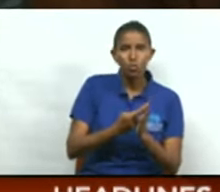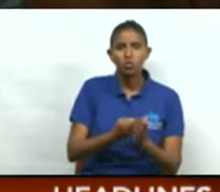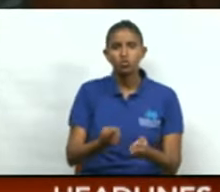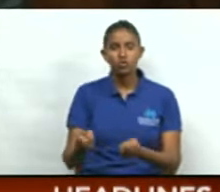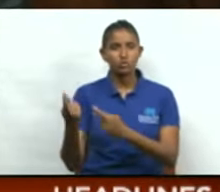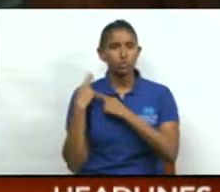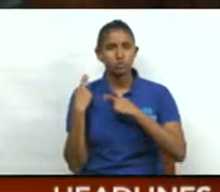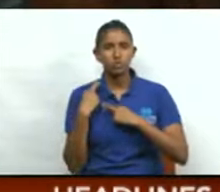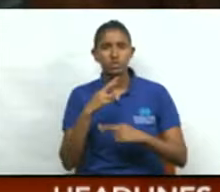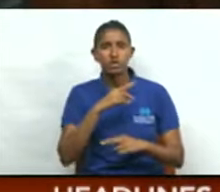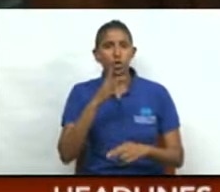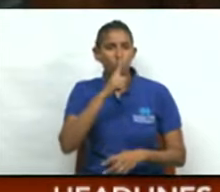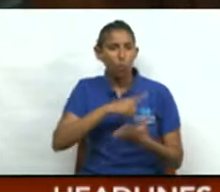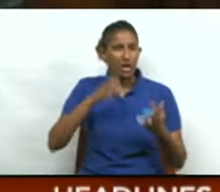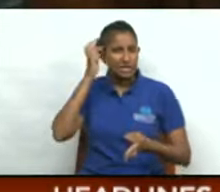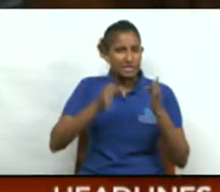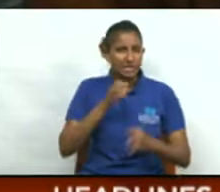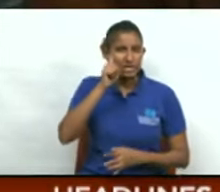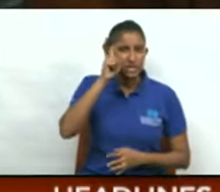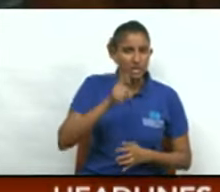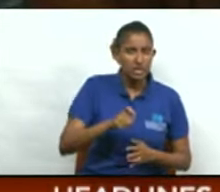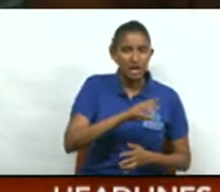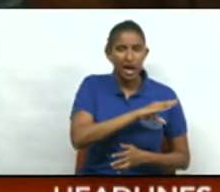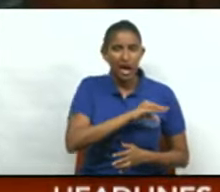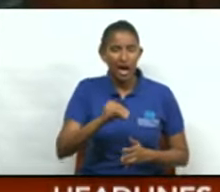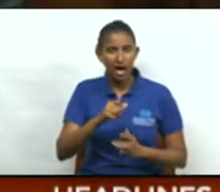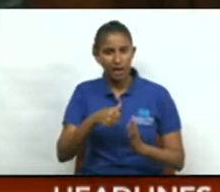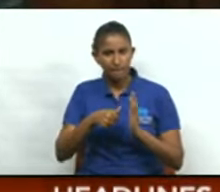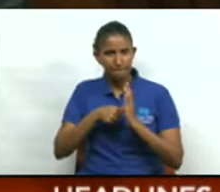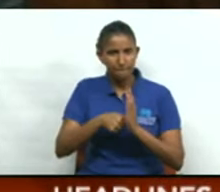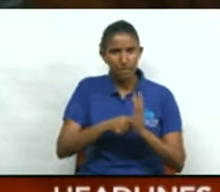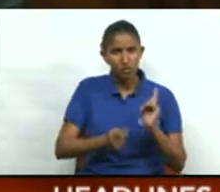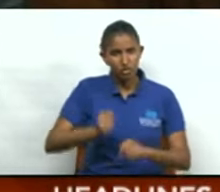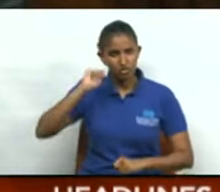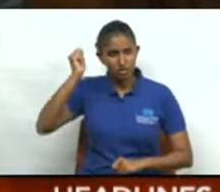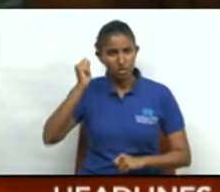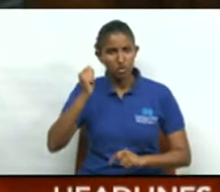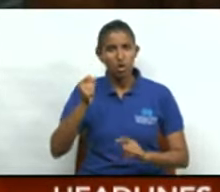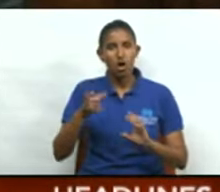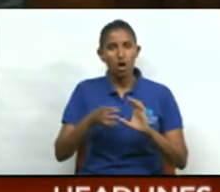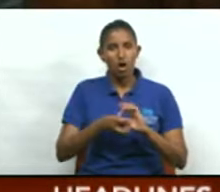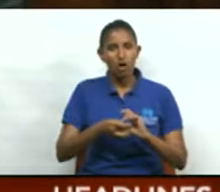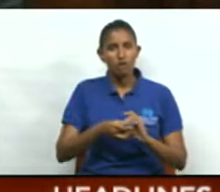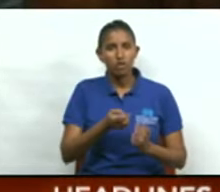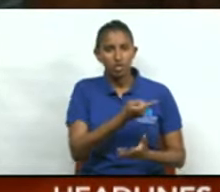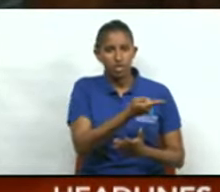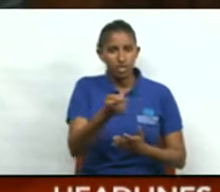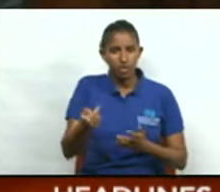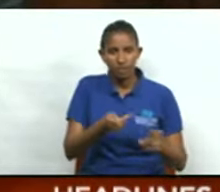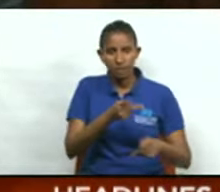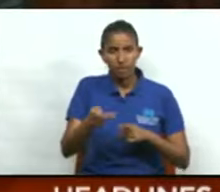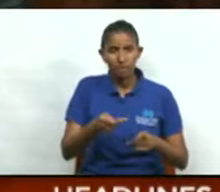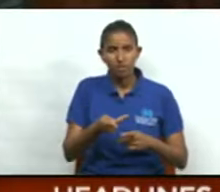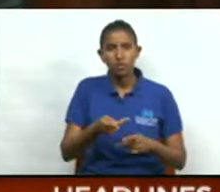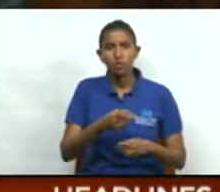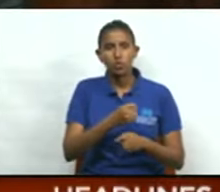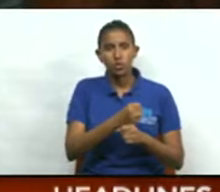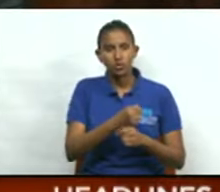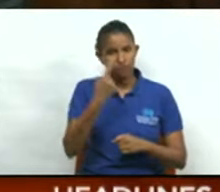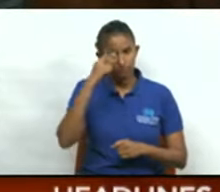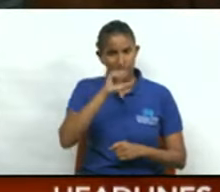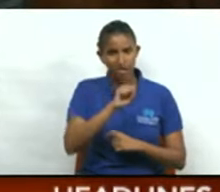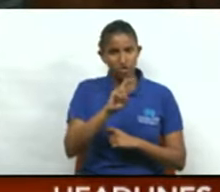impact in Trinidad and Tobago of several persons under the purview of the SRC. In